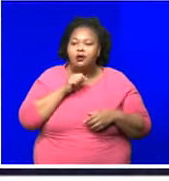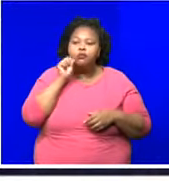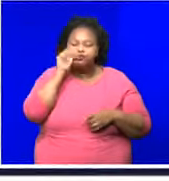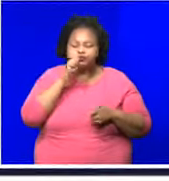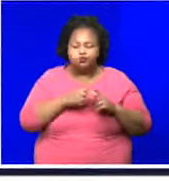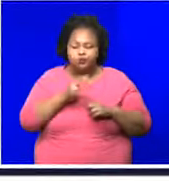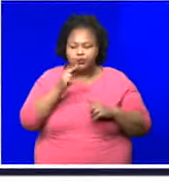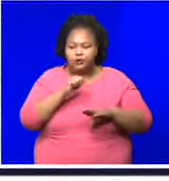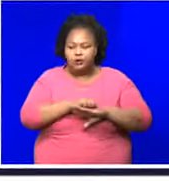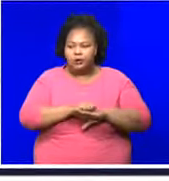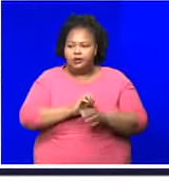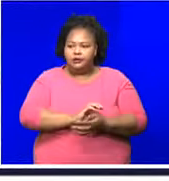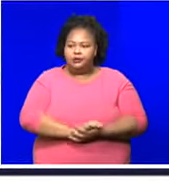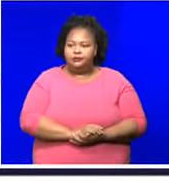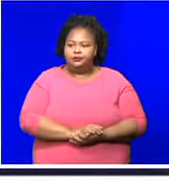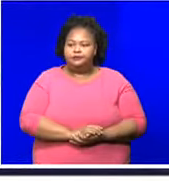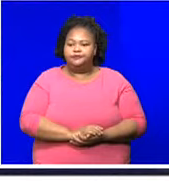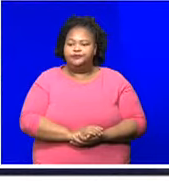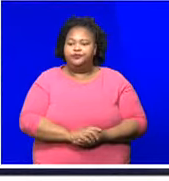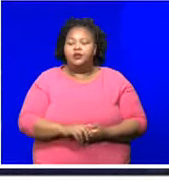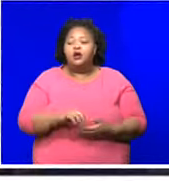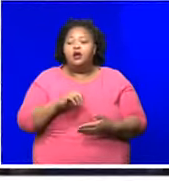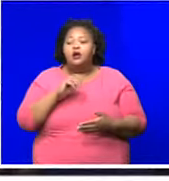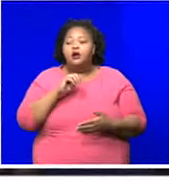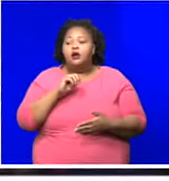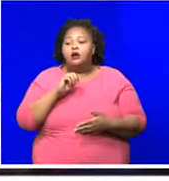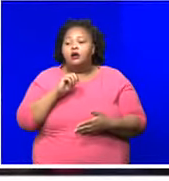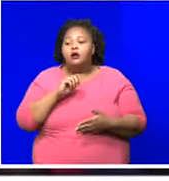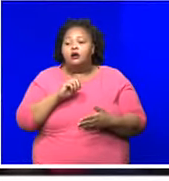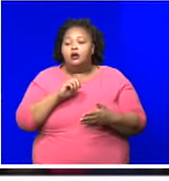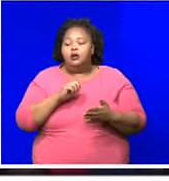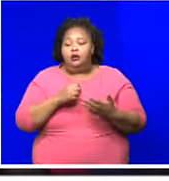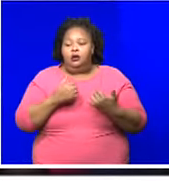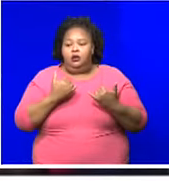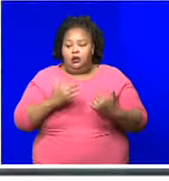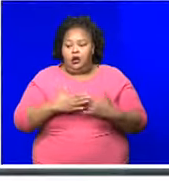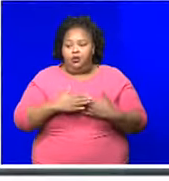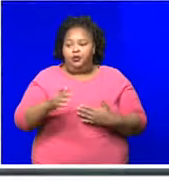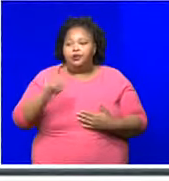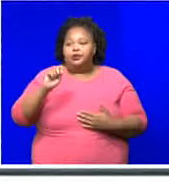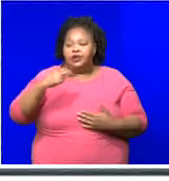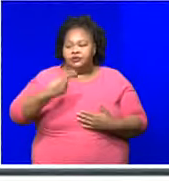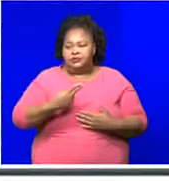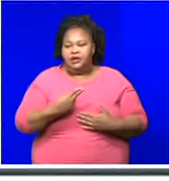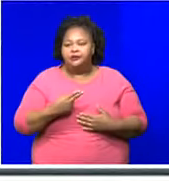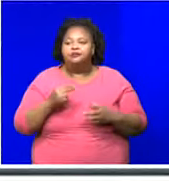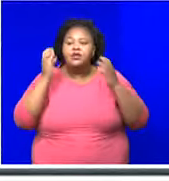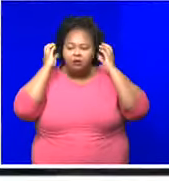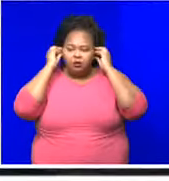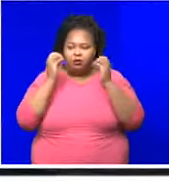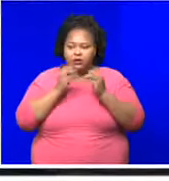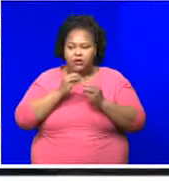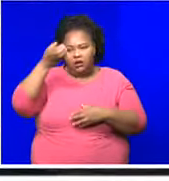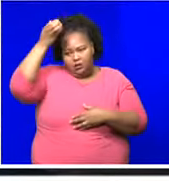be at Kapudla Clinic until Thursday this week. Reporting IMK and MCB,